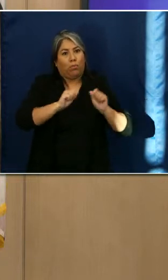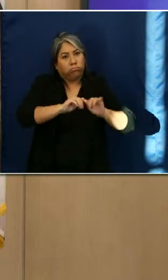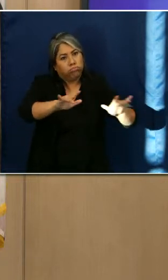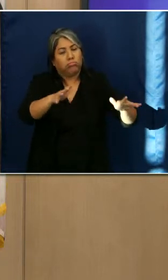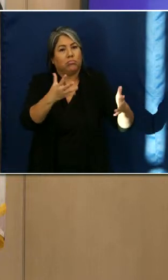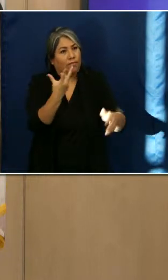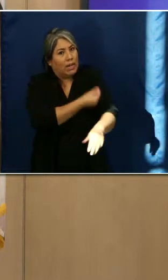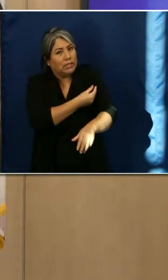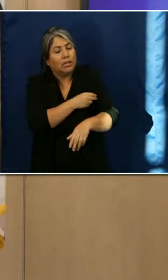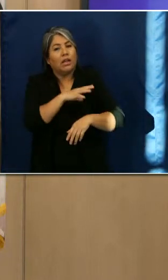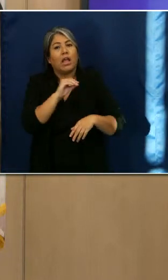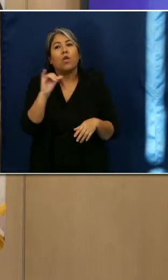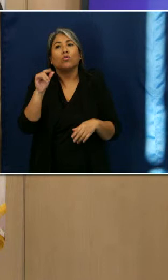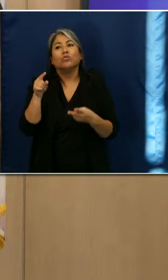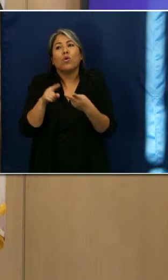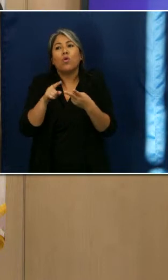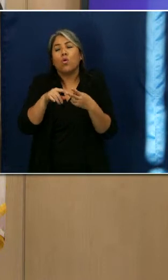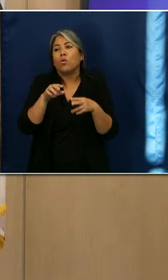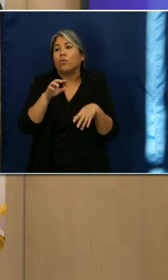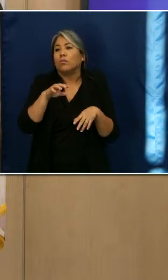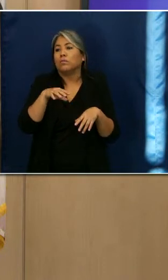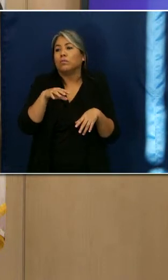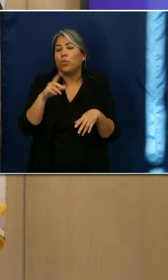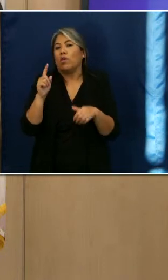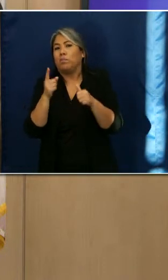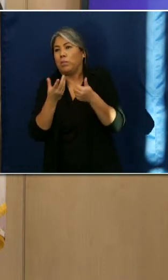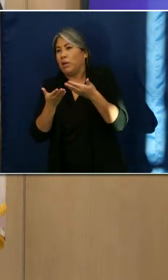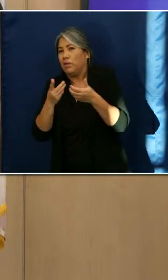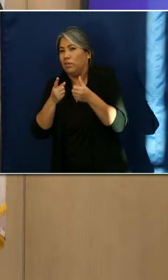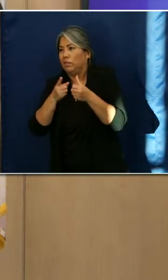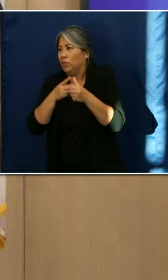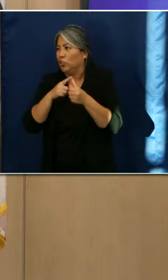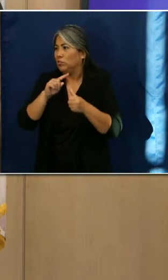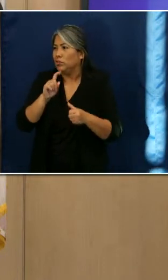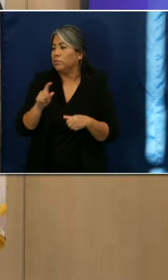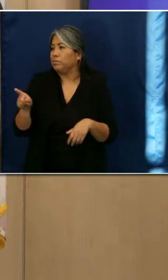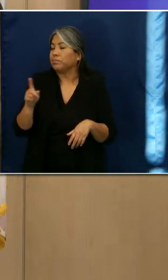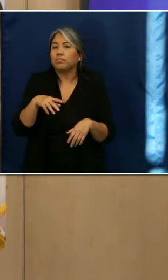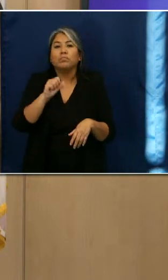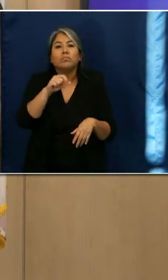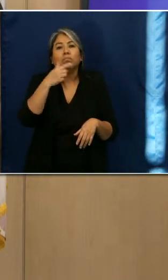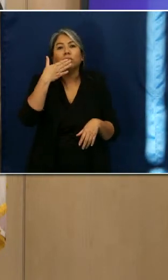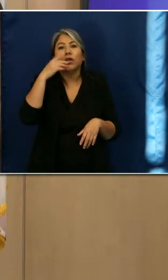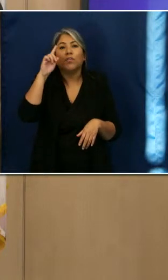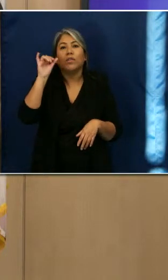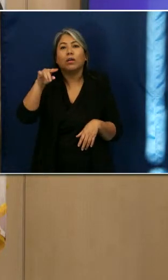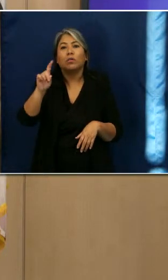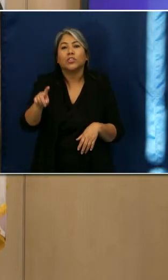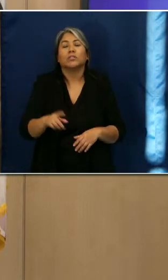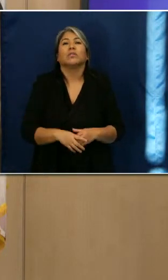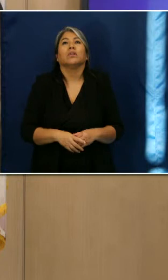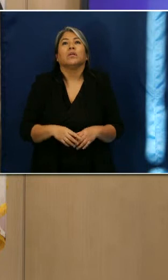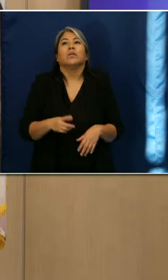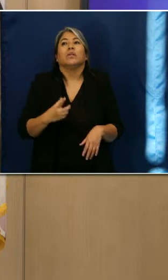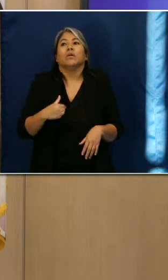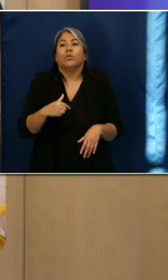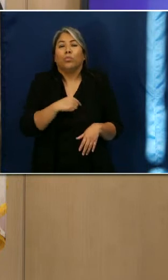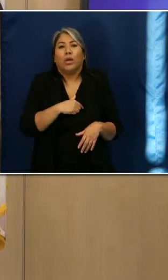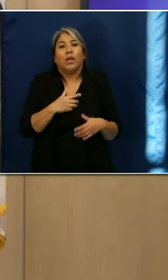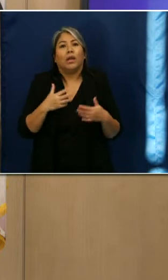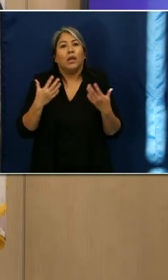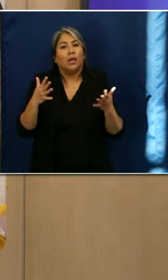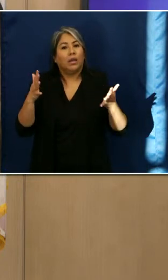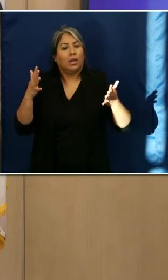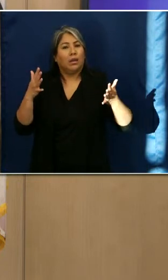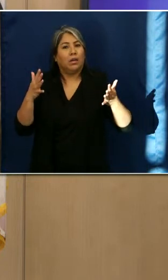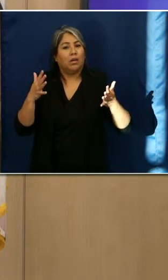also asks well, why don't you answer that one first? Well, thank you for that question. We have